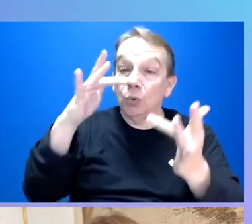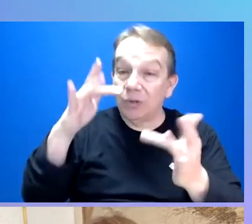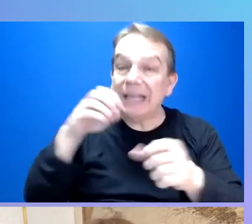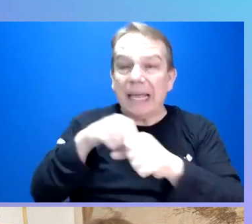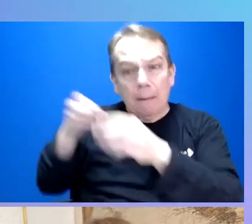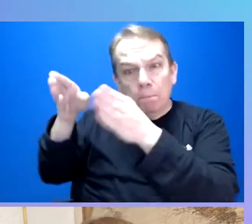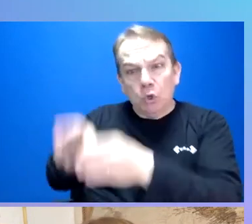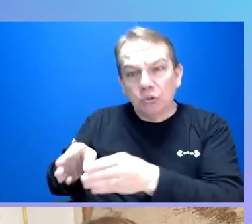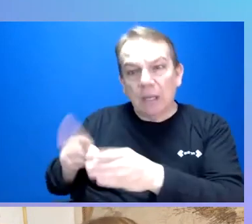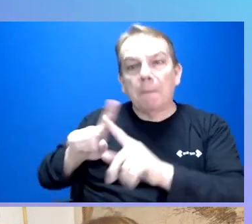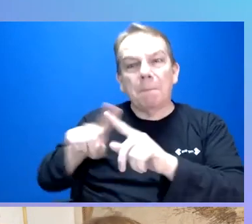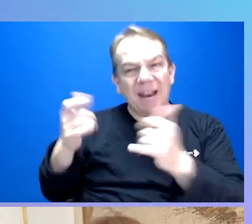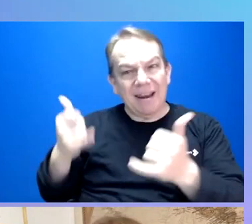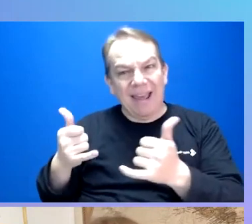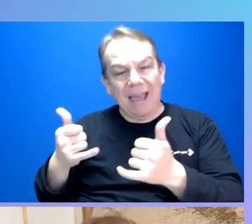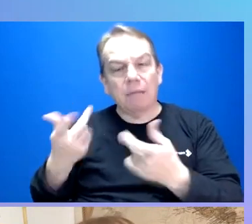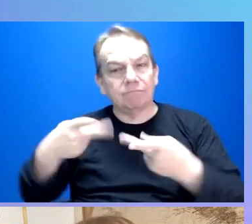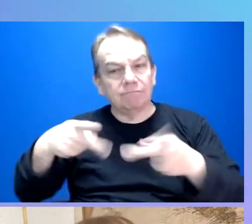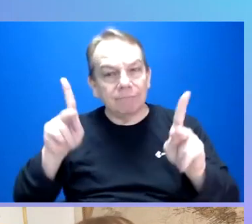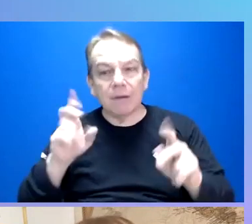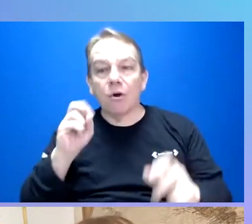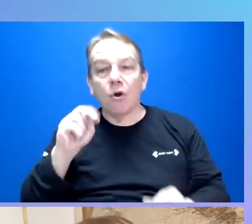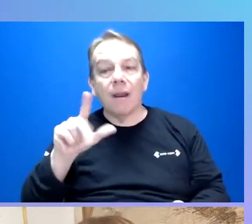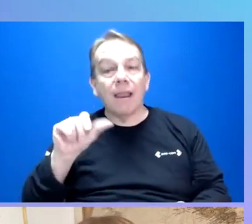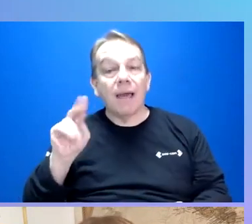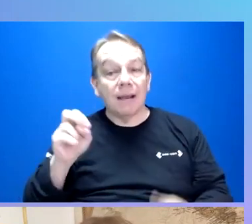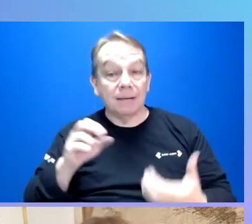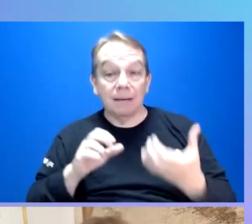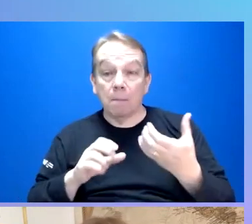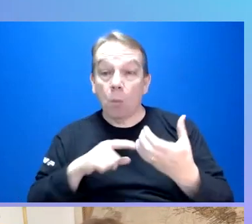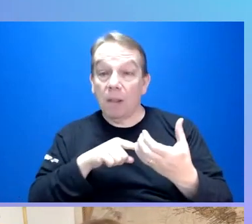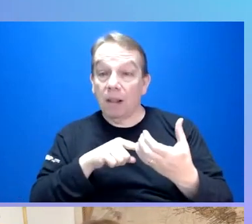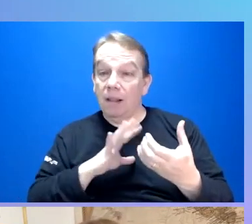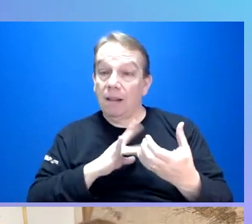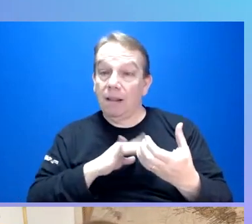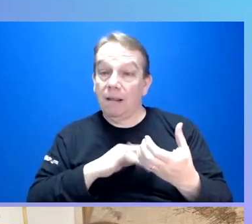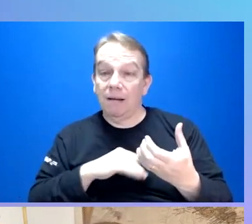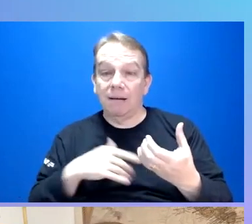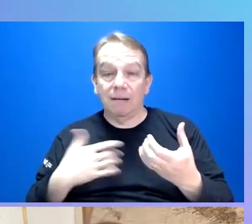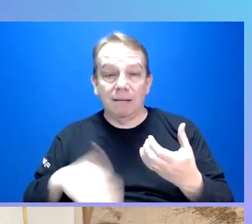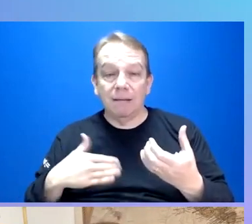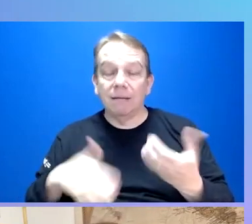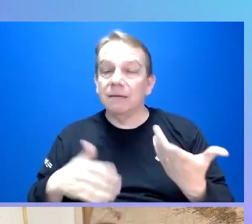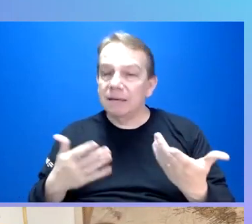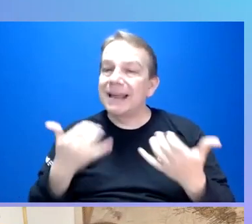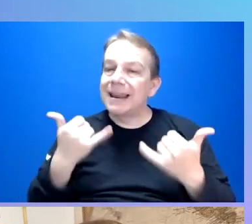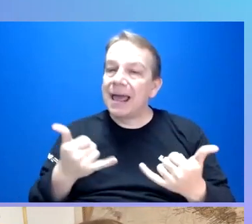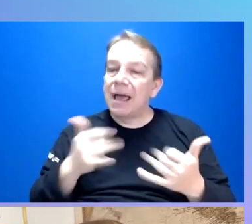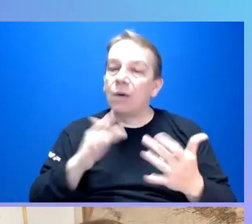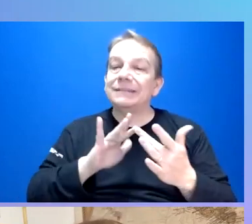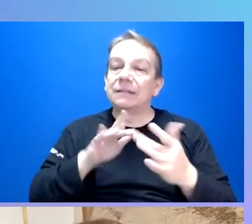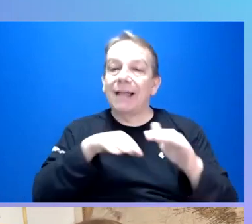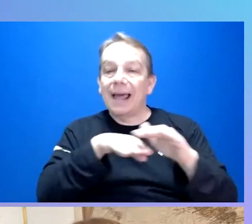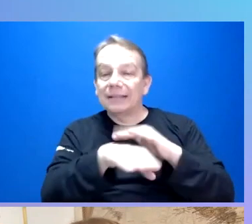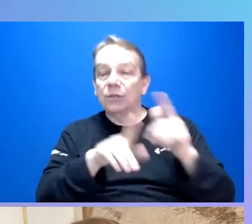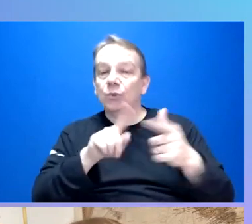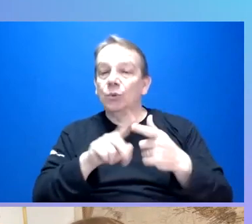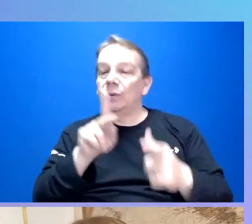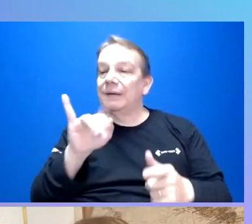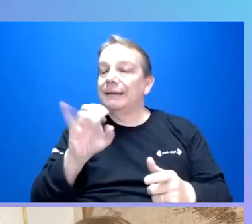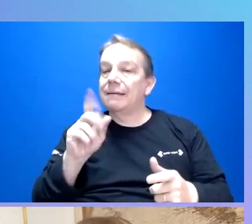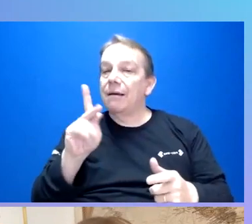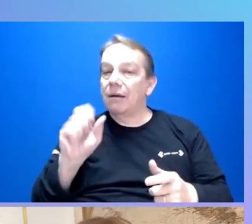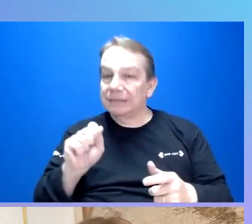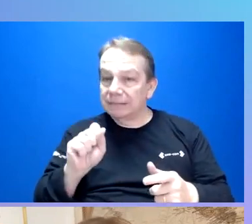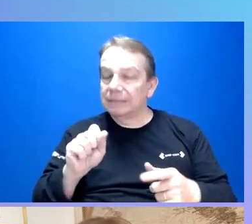person, but now we could bring them online and expand access to them. So now we had digital access to the kiosks in the exhibit